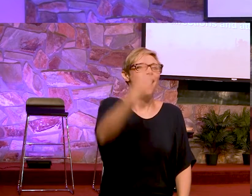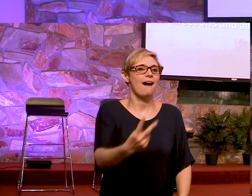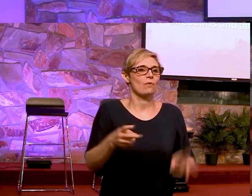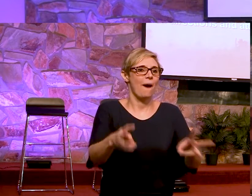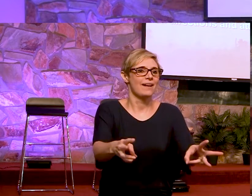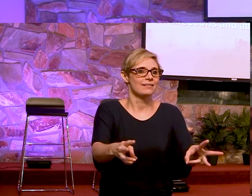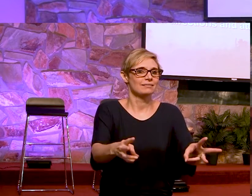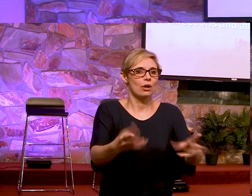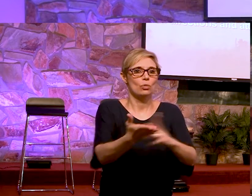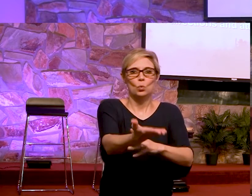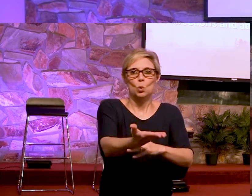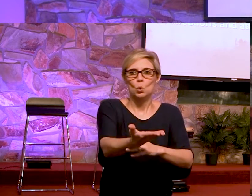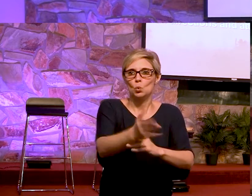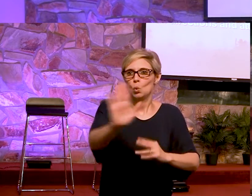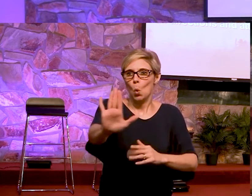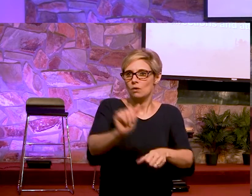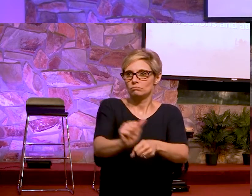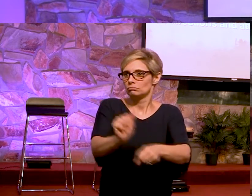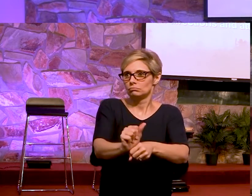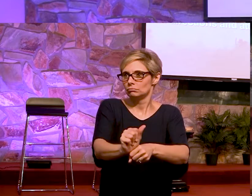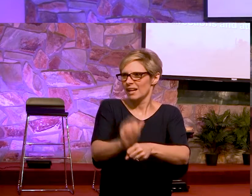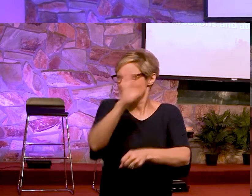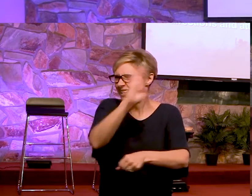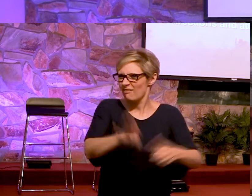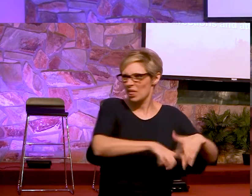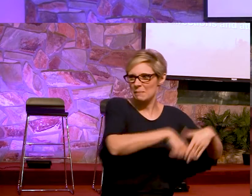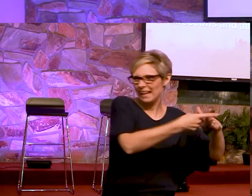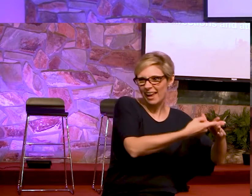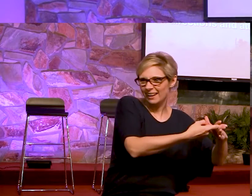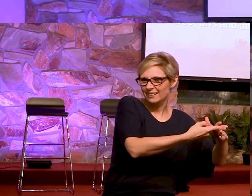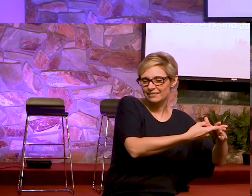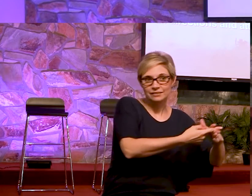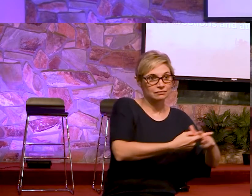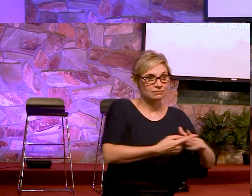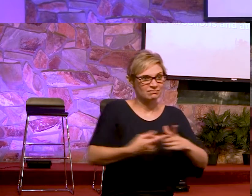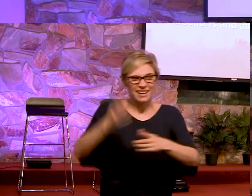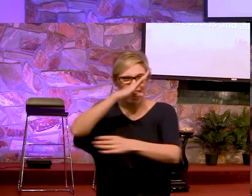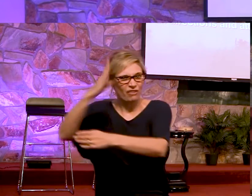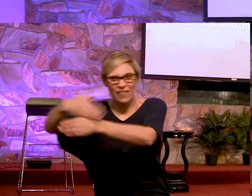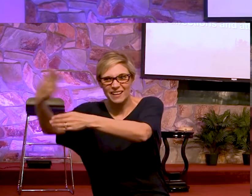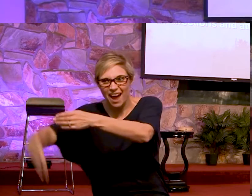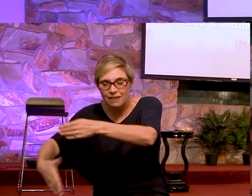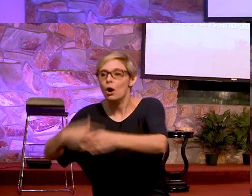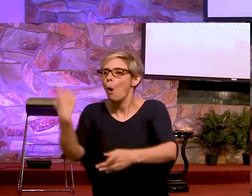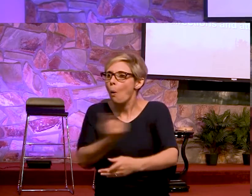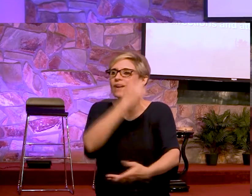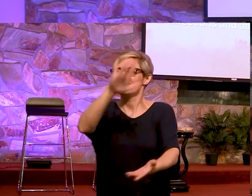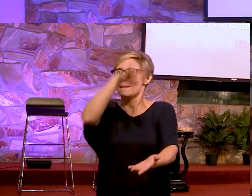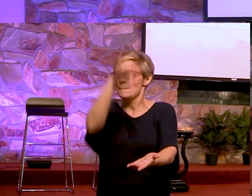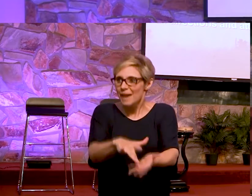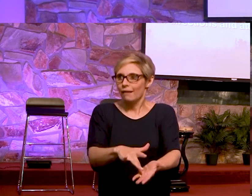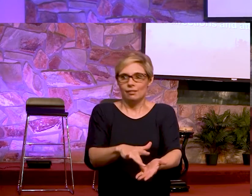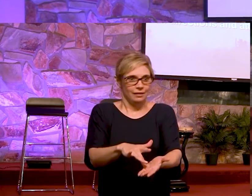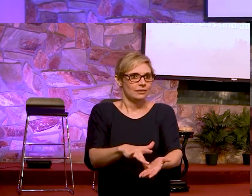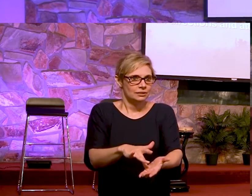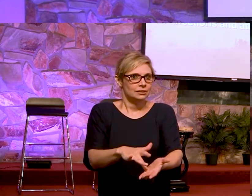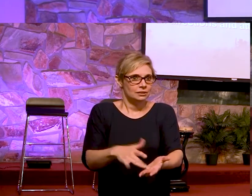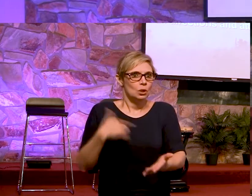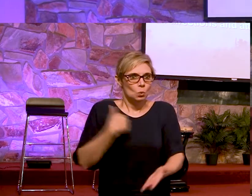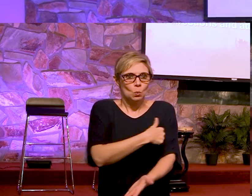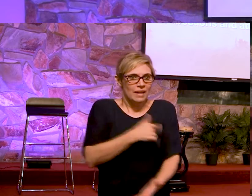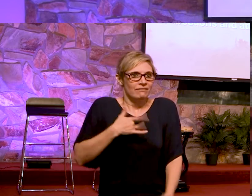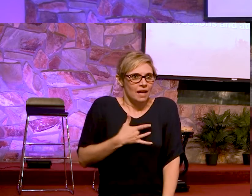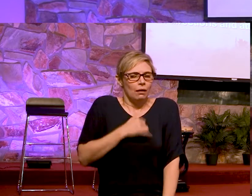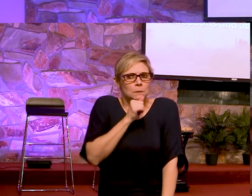point. It's never at the beginning, and it's not at the end. It's always midpoint. That's when we